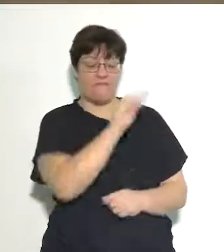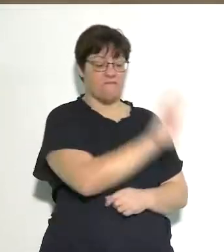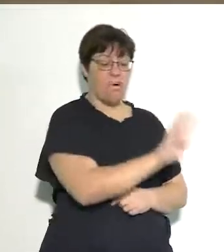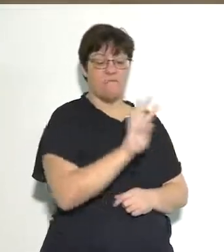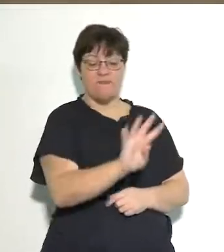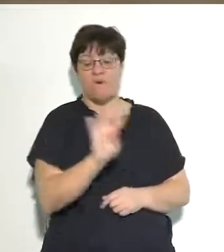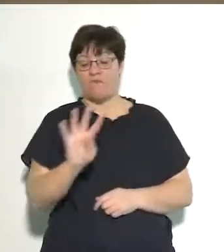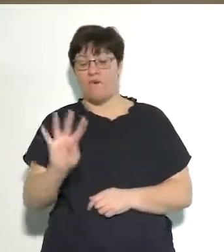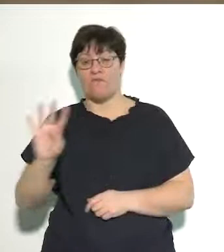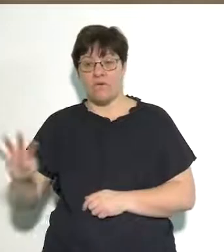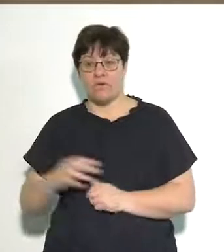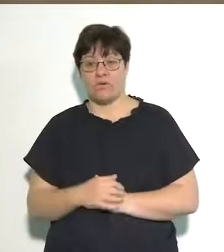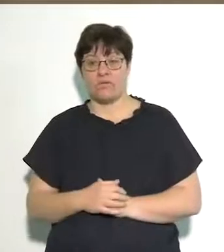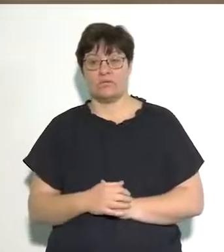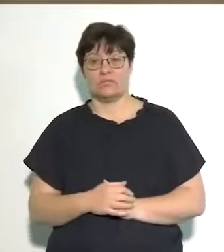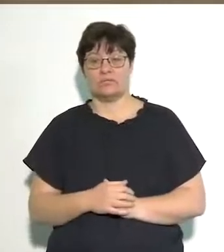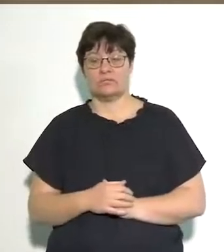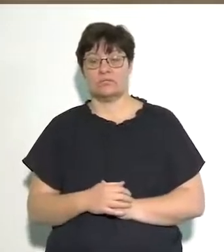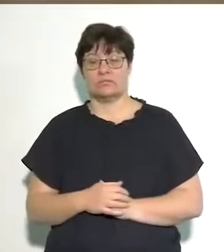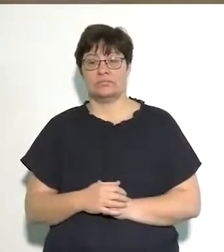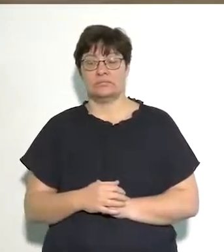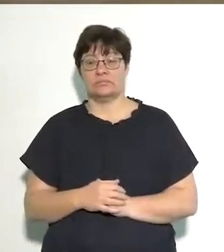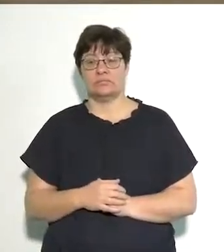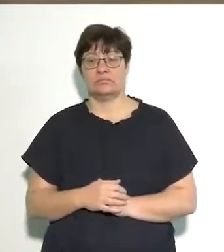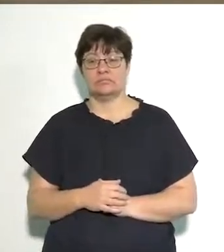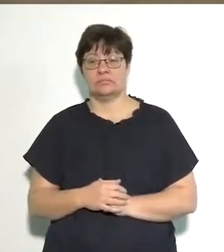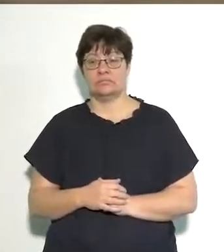groups. So there's 4 groups.